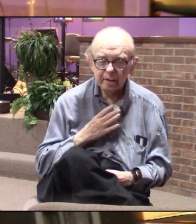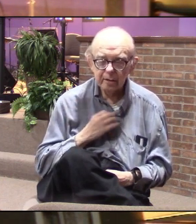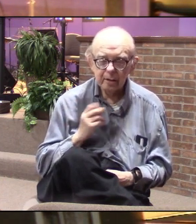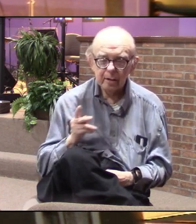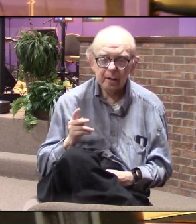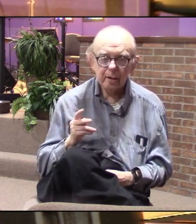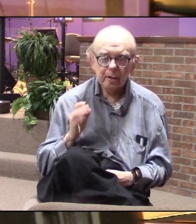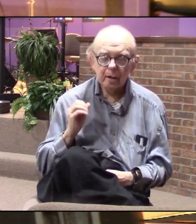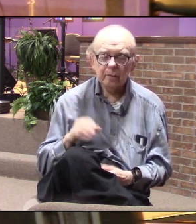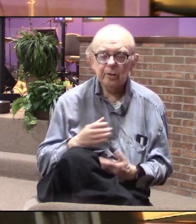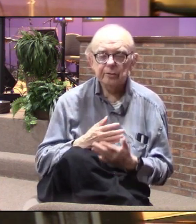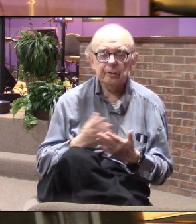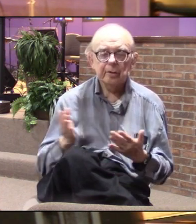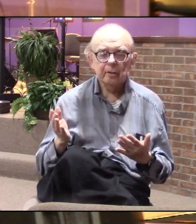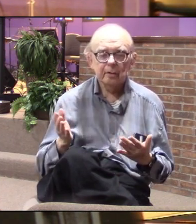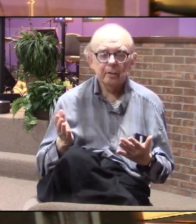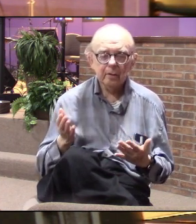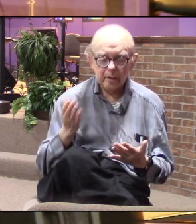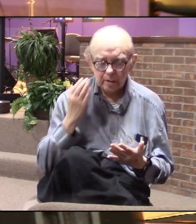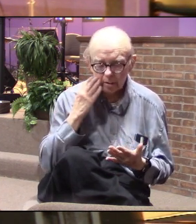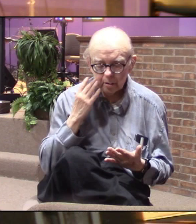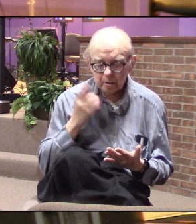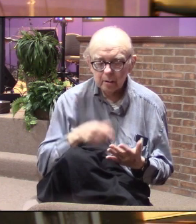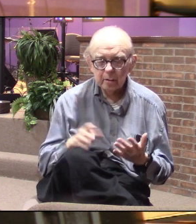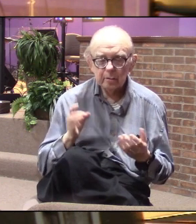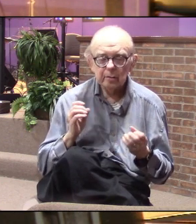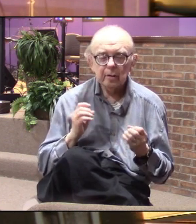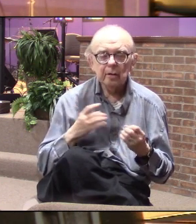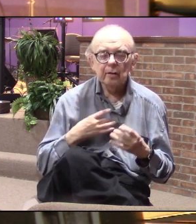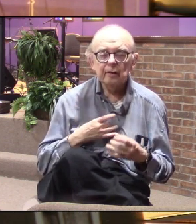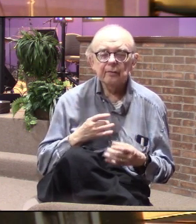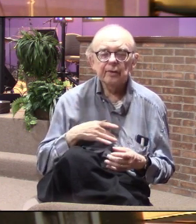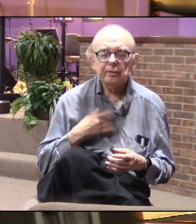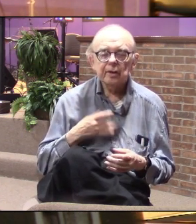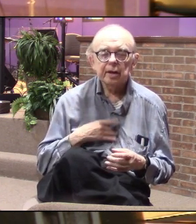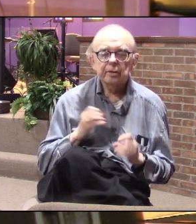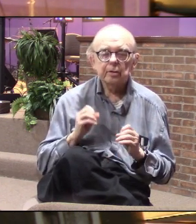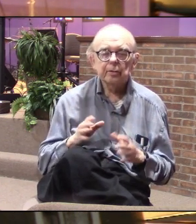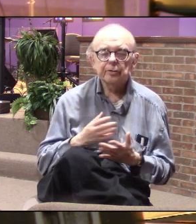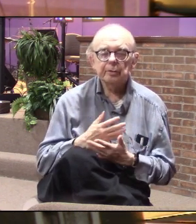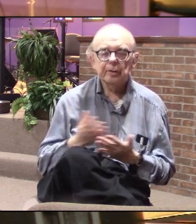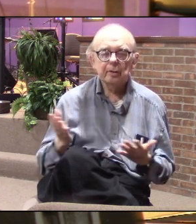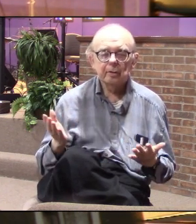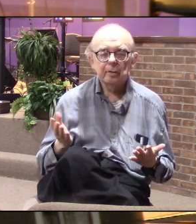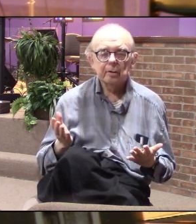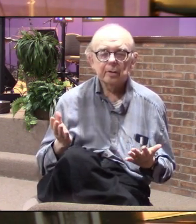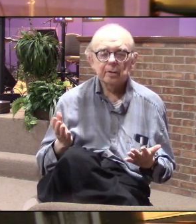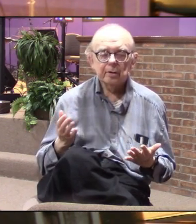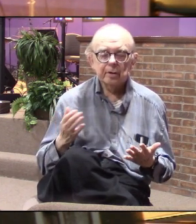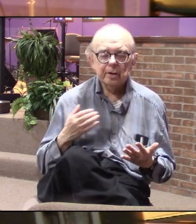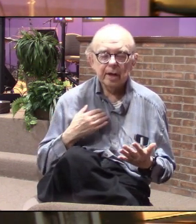Because I've lost everything, and I know what it's like to lose everything. But just have your family